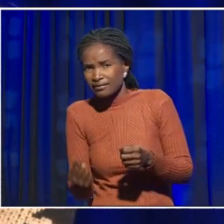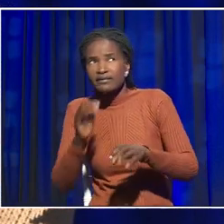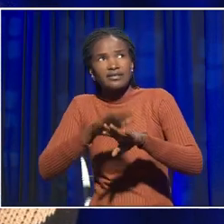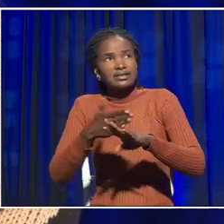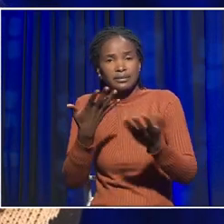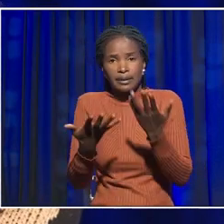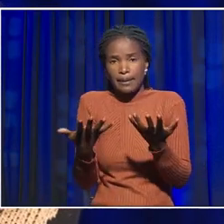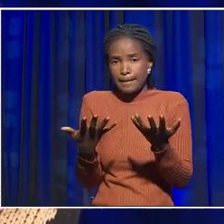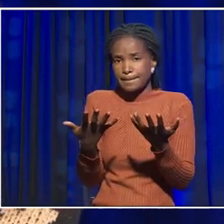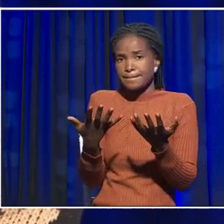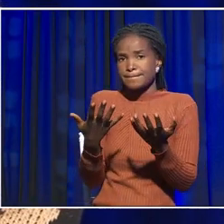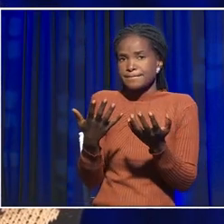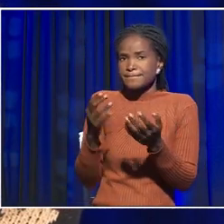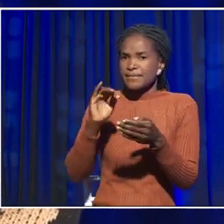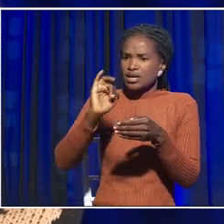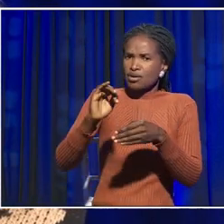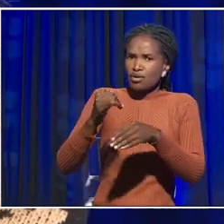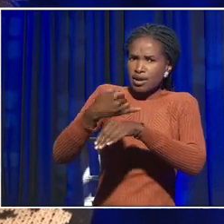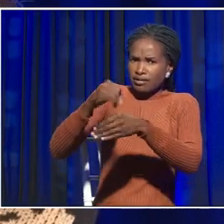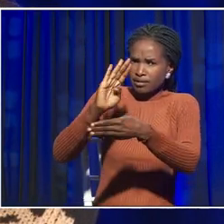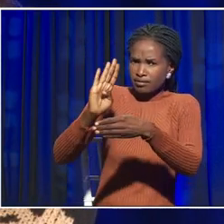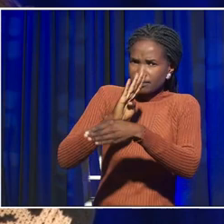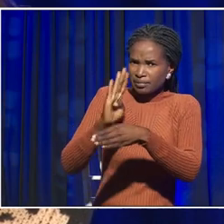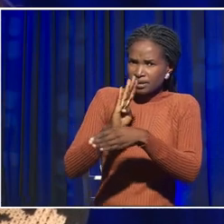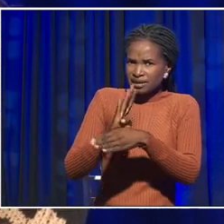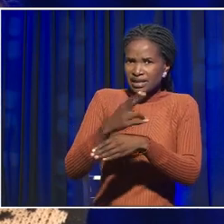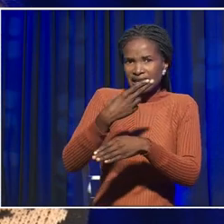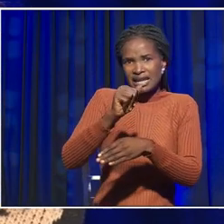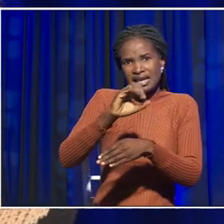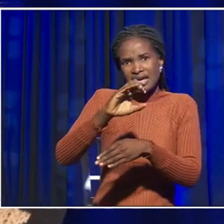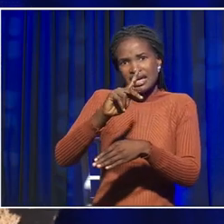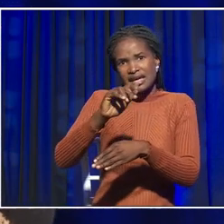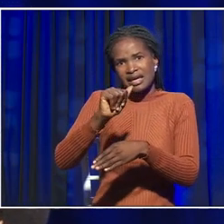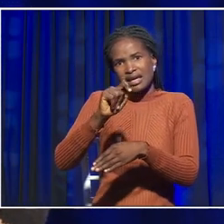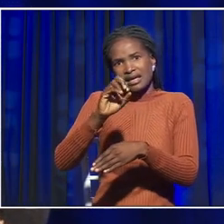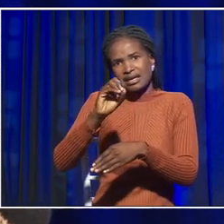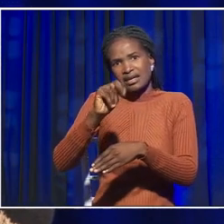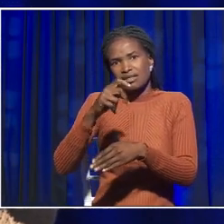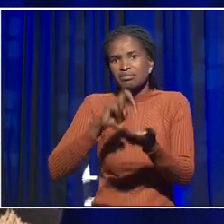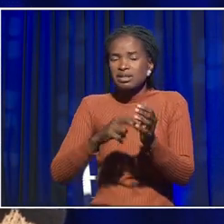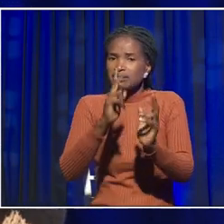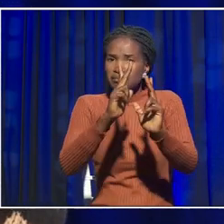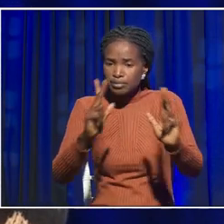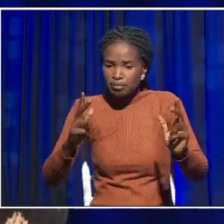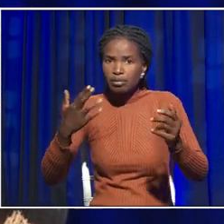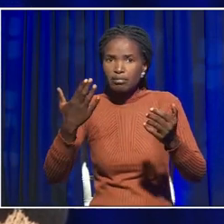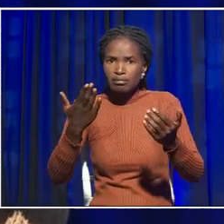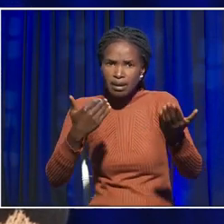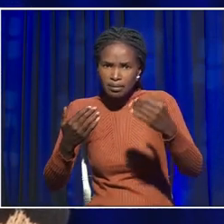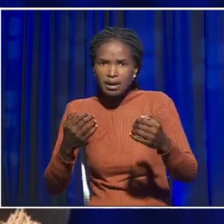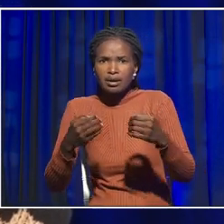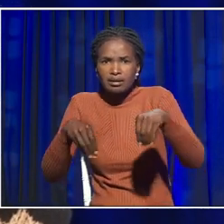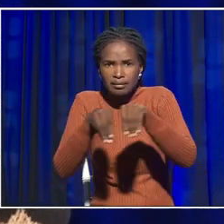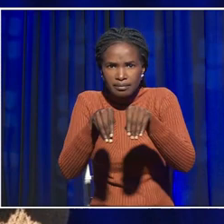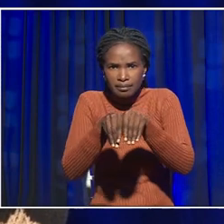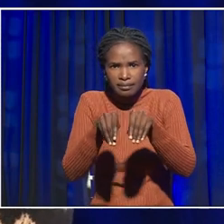within his sphere of business, then an hackathon will be a gathering of people that actually know how to create